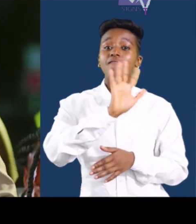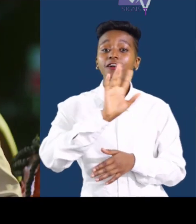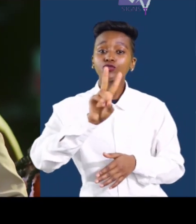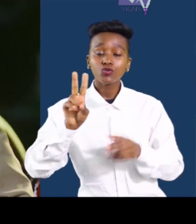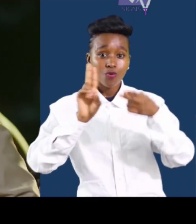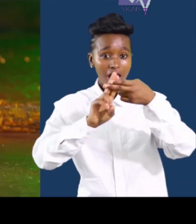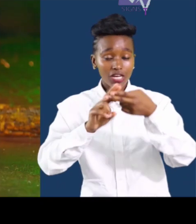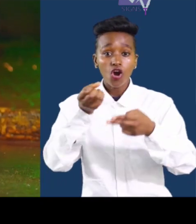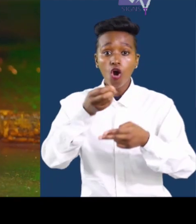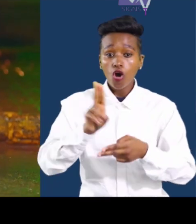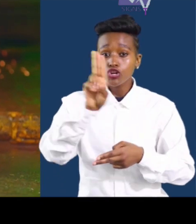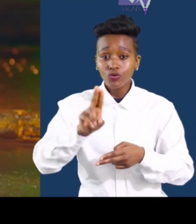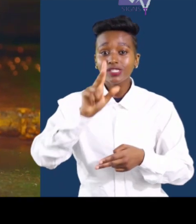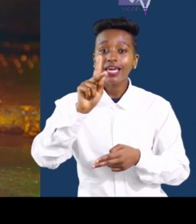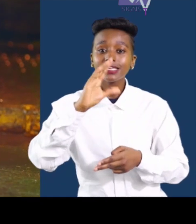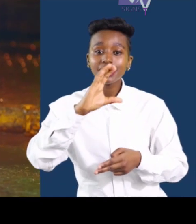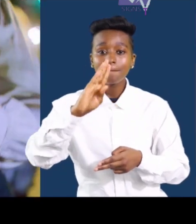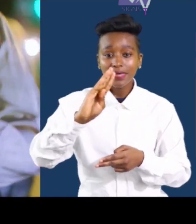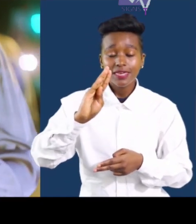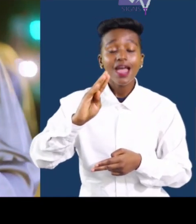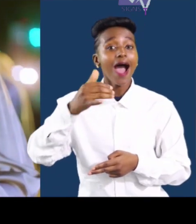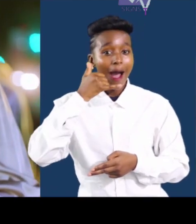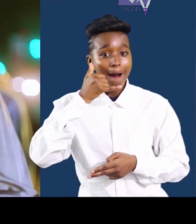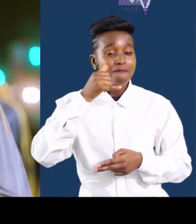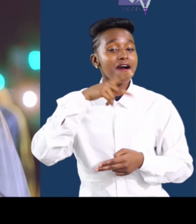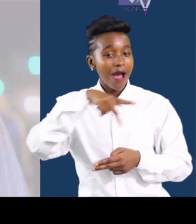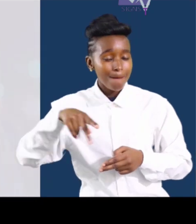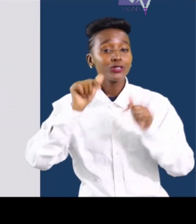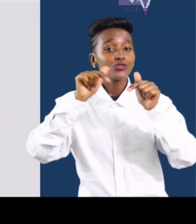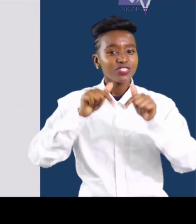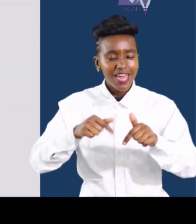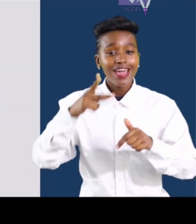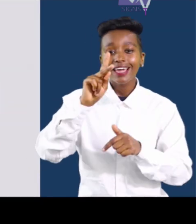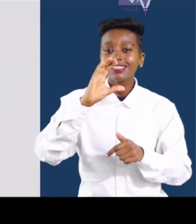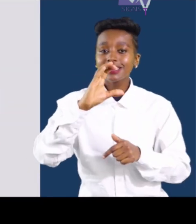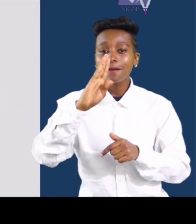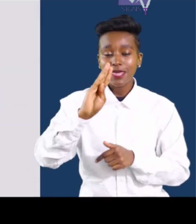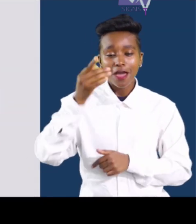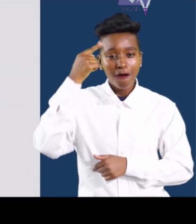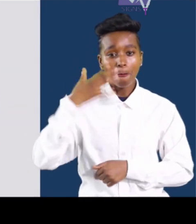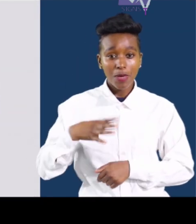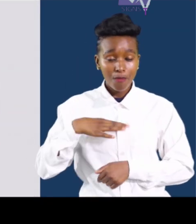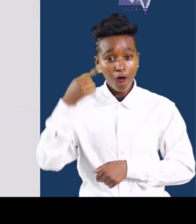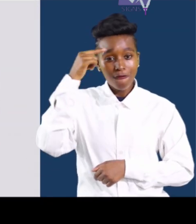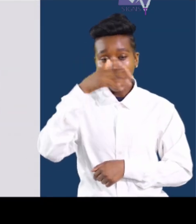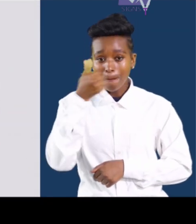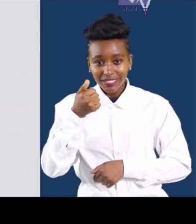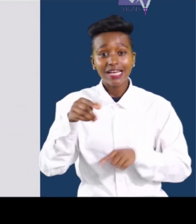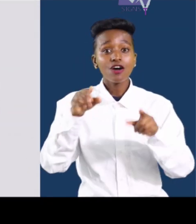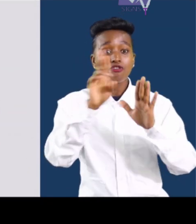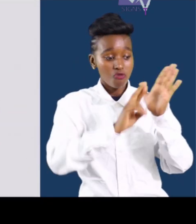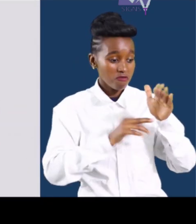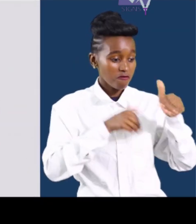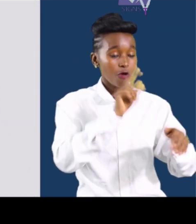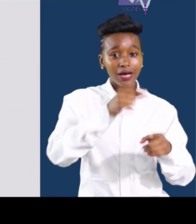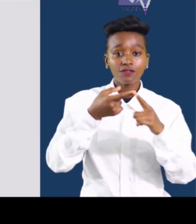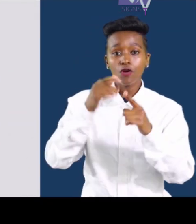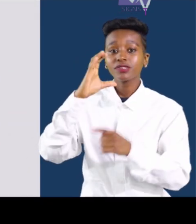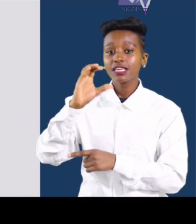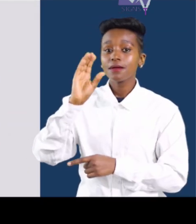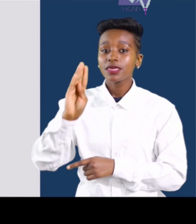Loan bonyeza *522# au tumia KCB app leo. KCB, for people, for better. Sheria na